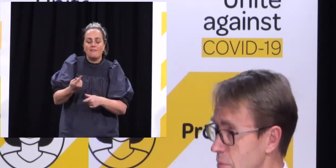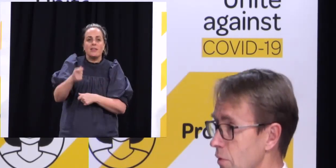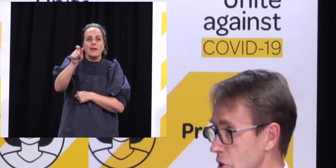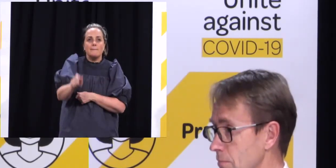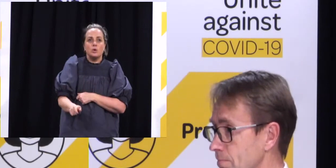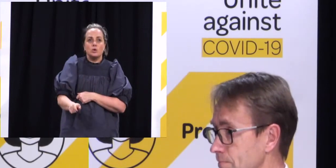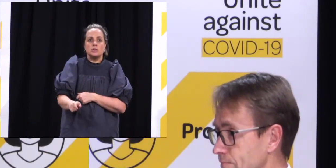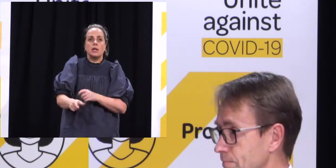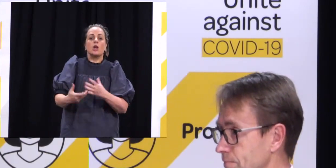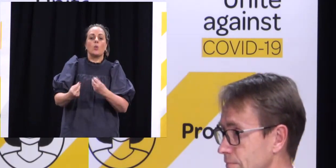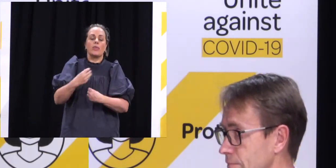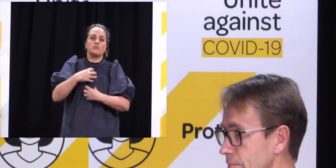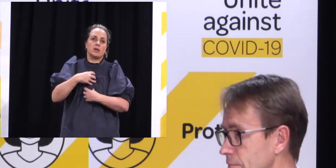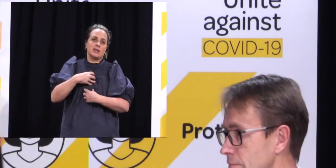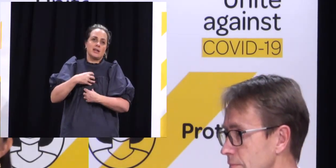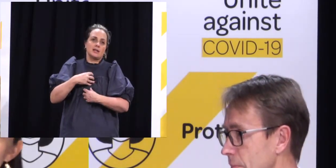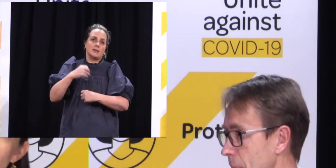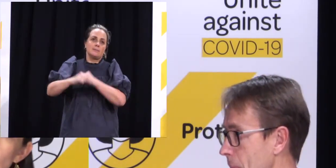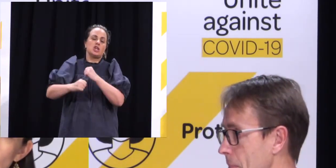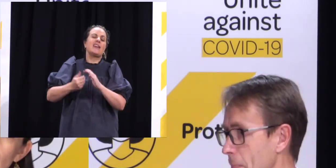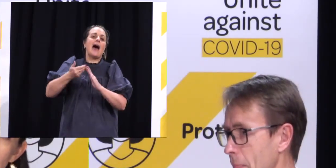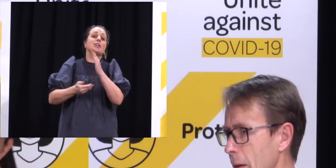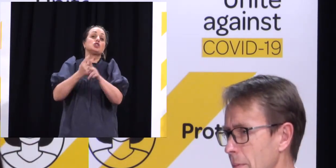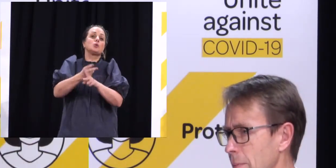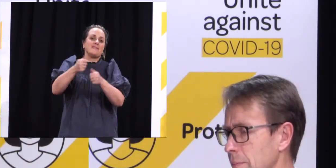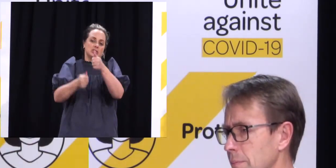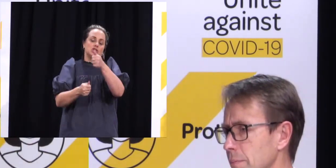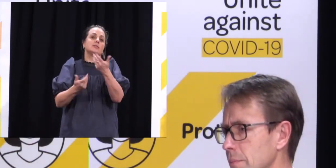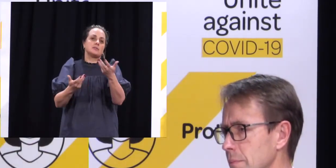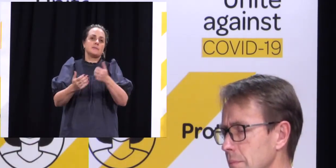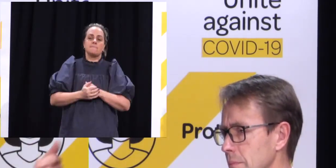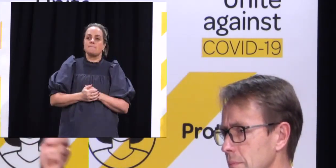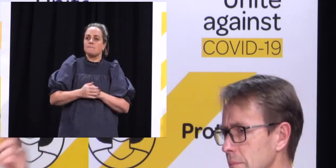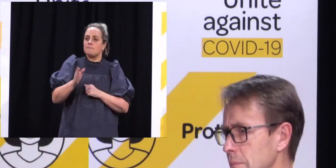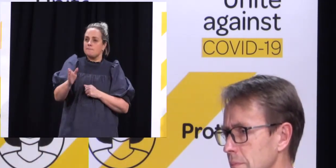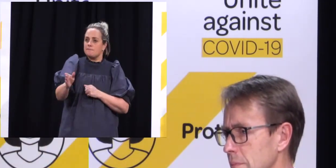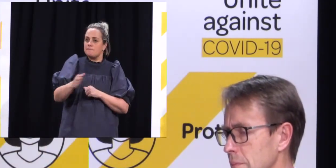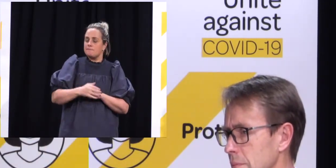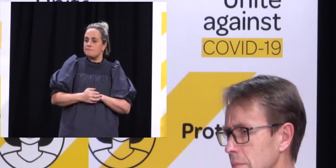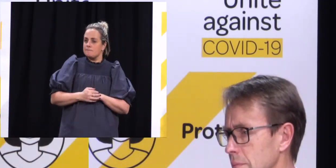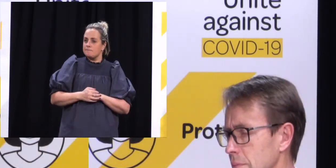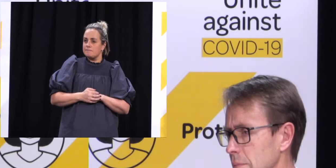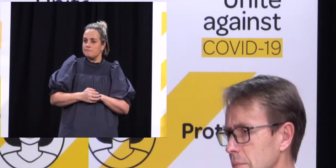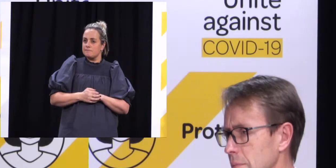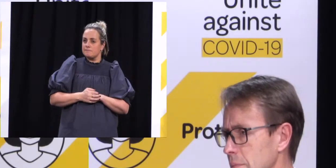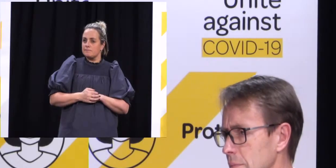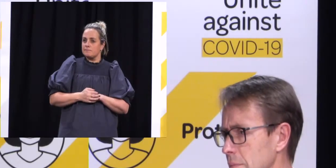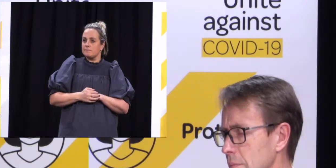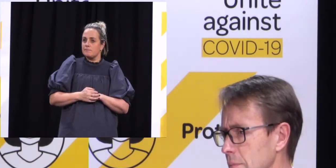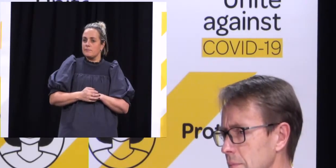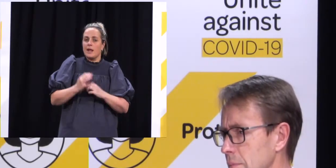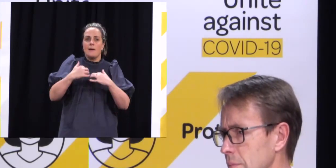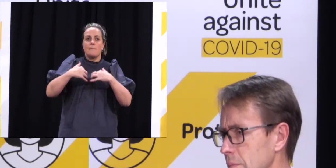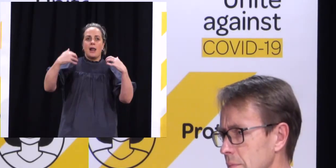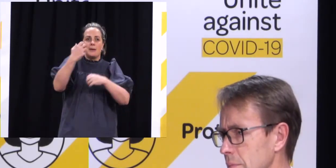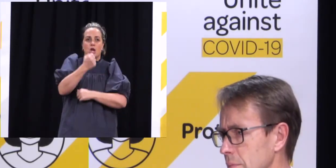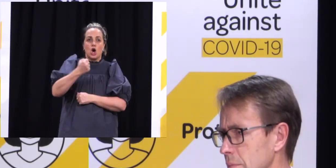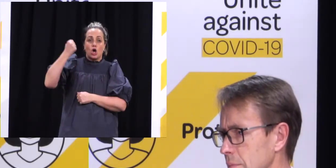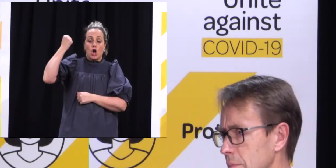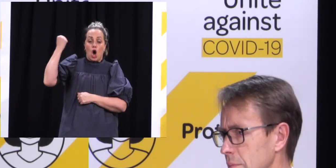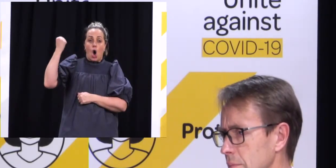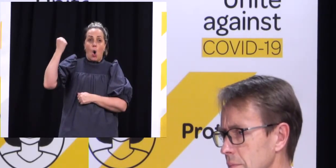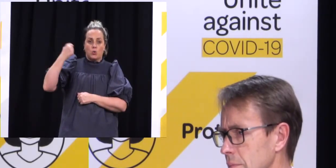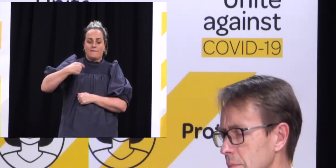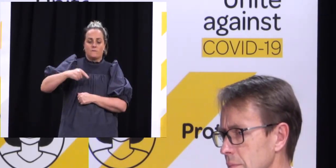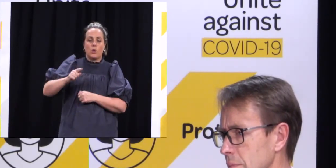under supervision. Parliament's being suspended. Yes, Jane. And then I'll come to you, Justin. Parliament's been suspended for the rest of the